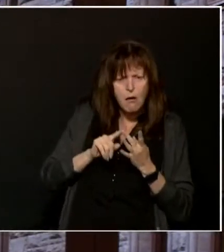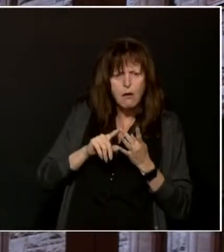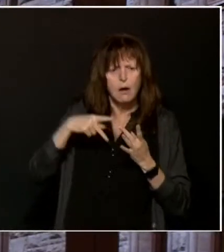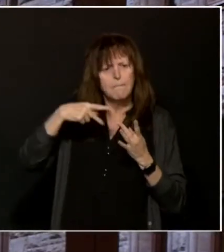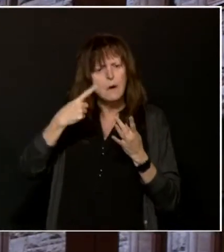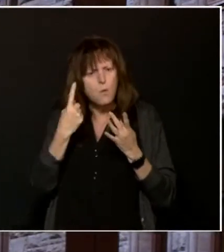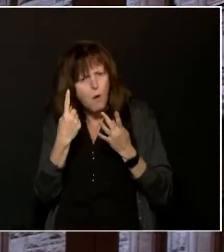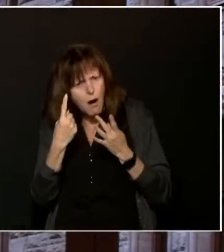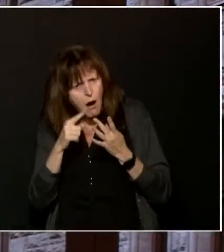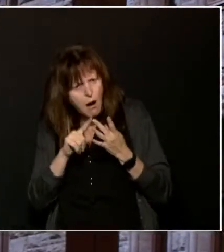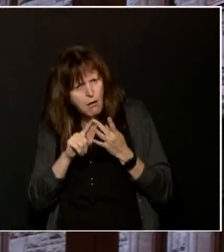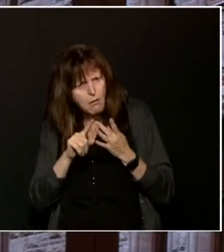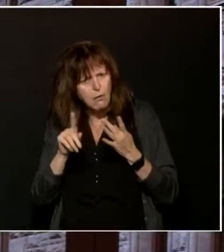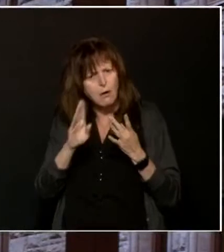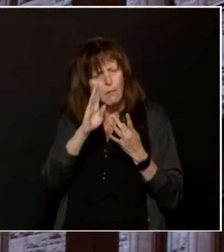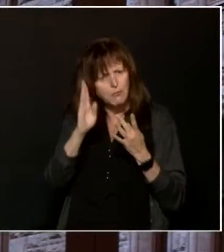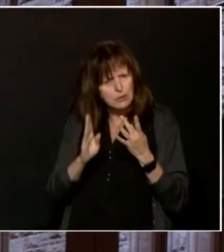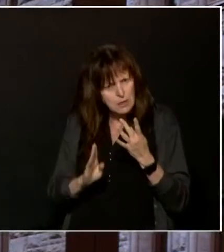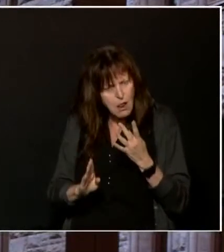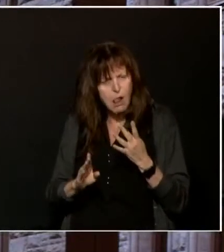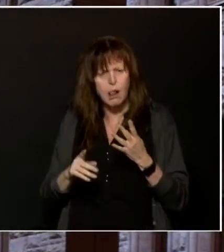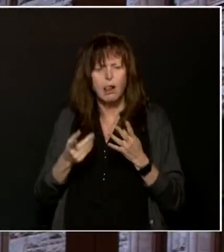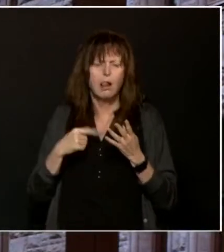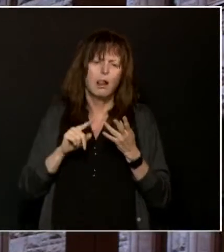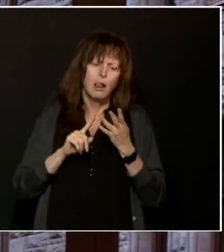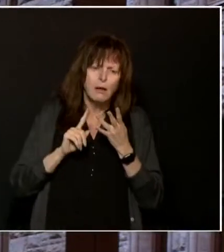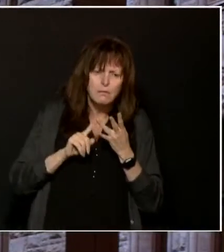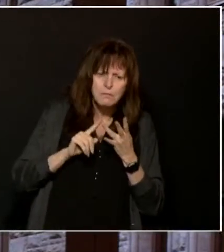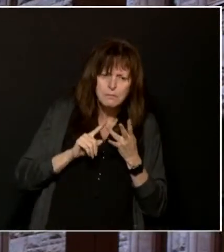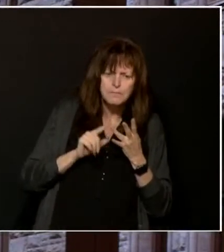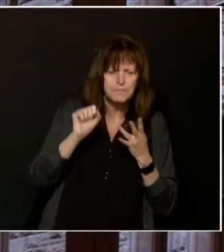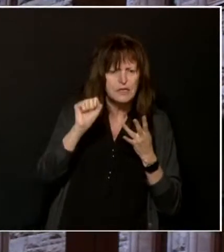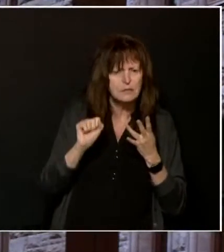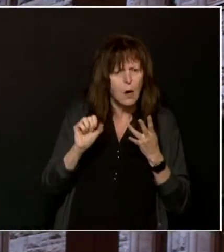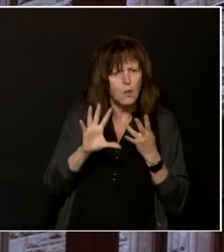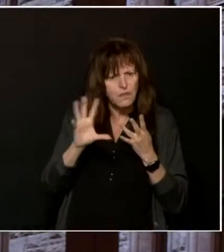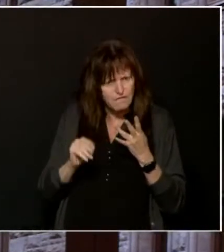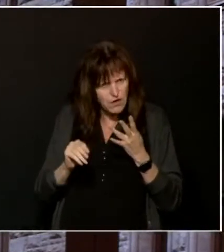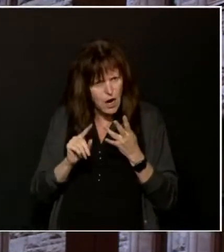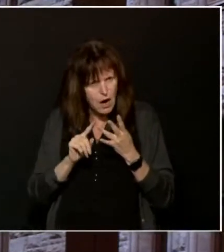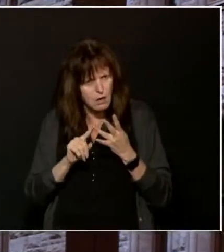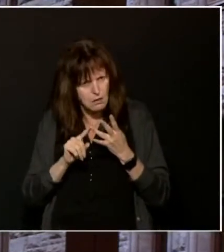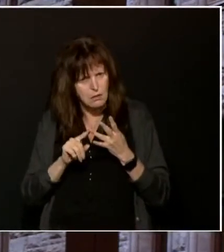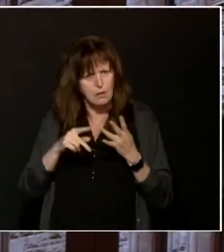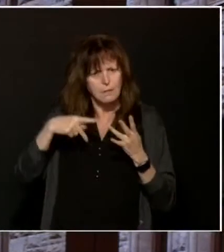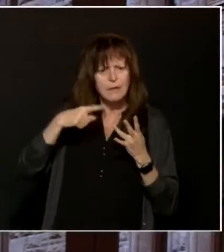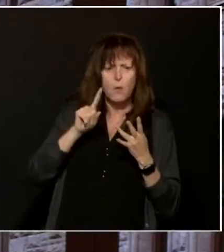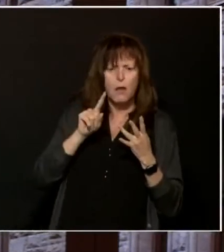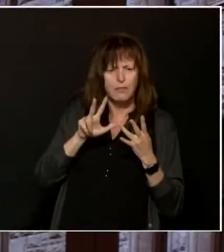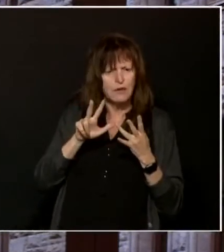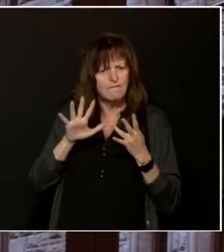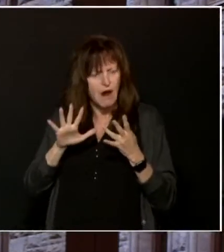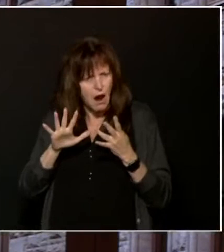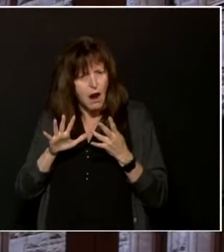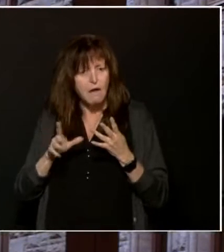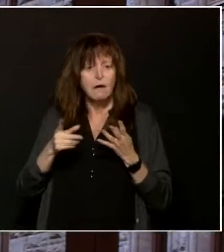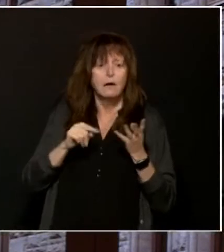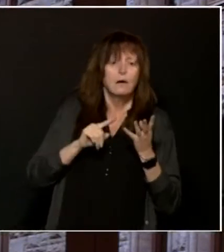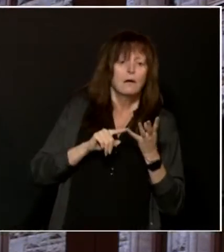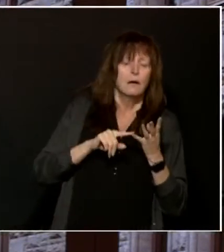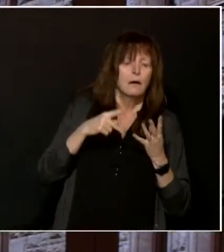variant, as well as the 135, the so-called South African variant. So that availed itself to a PCR type of